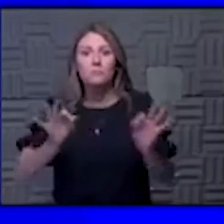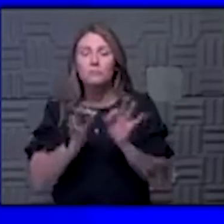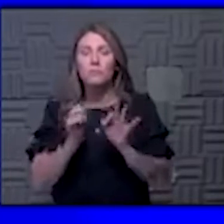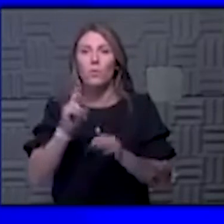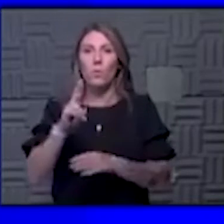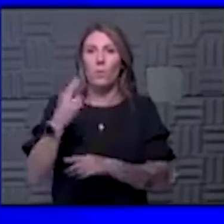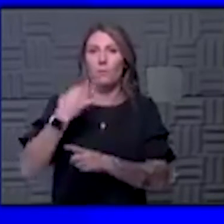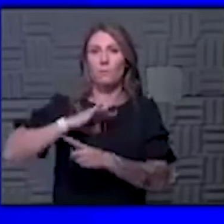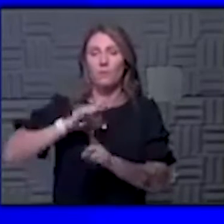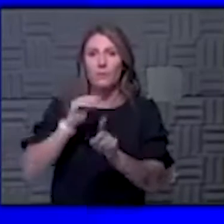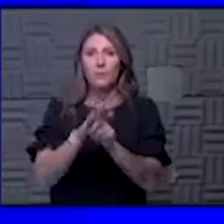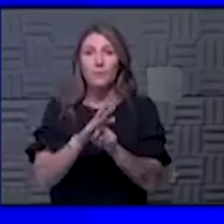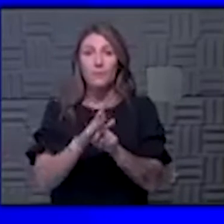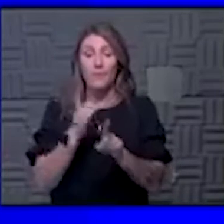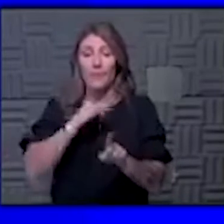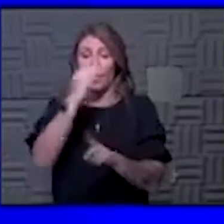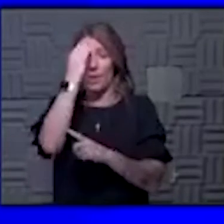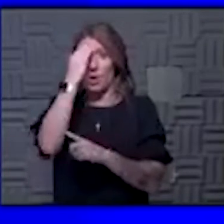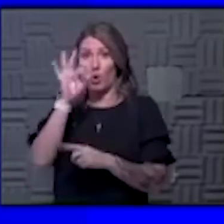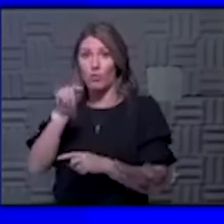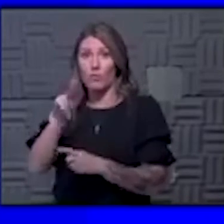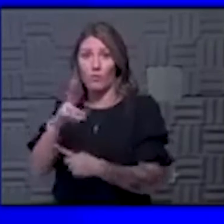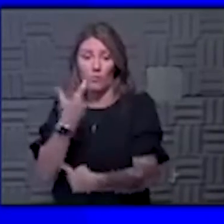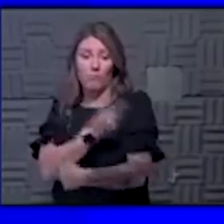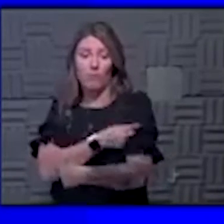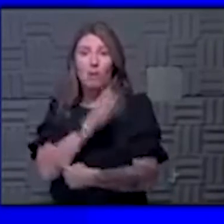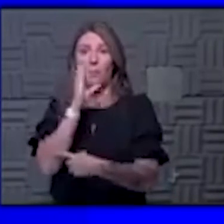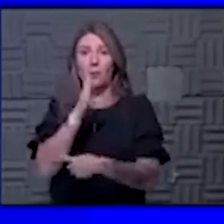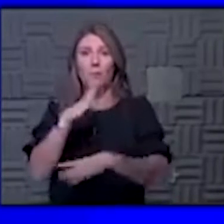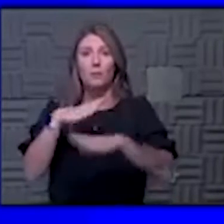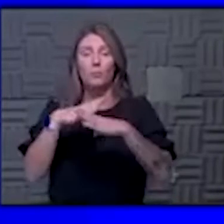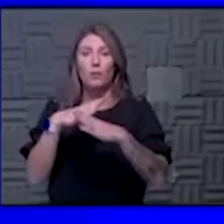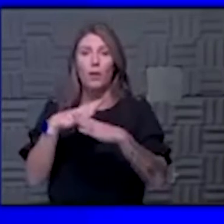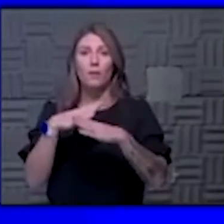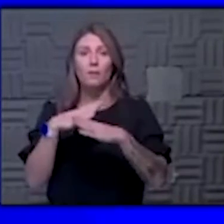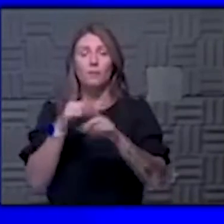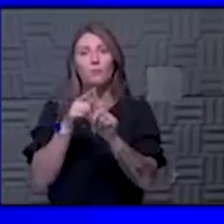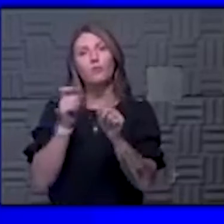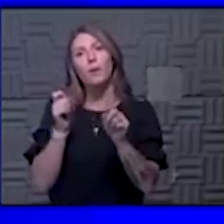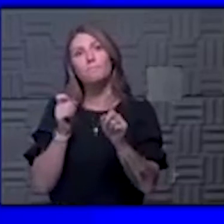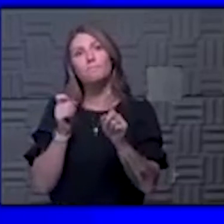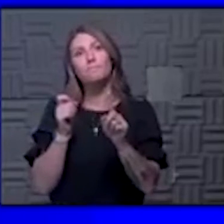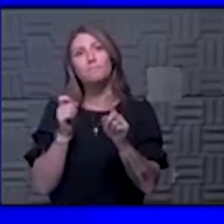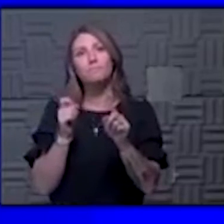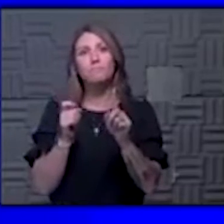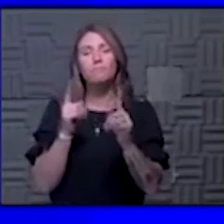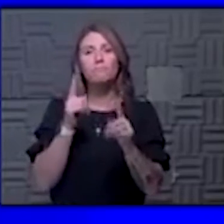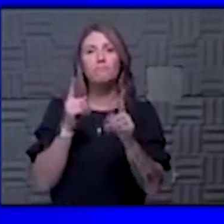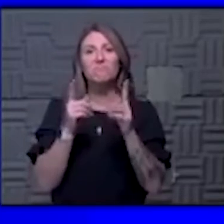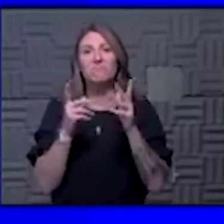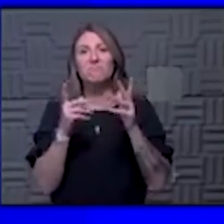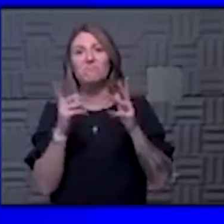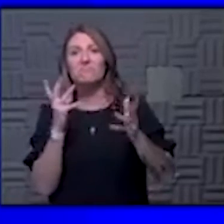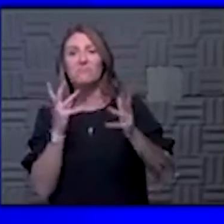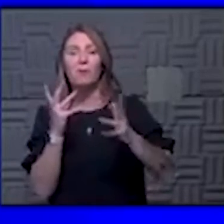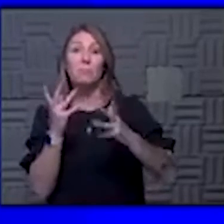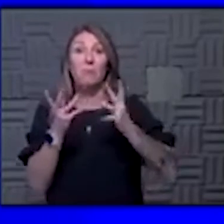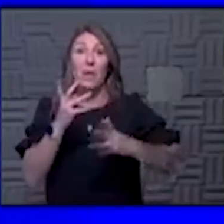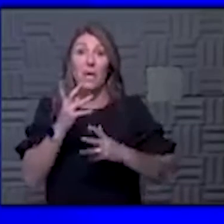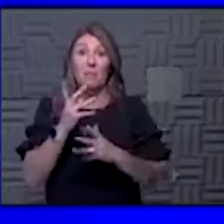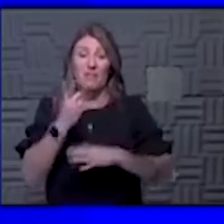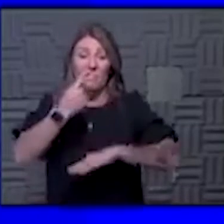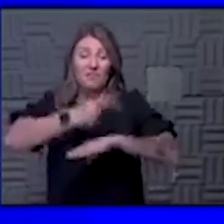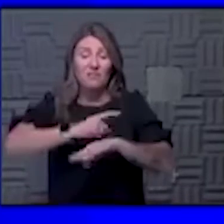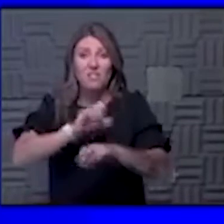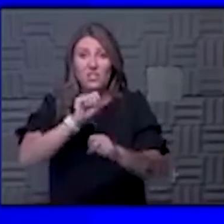effect. We know that the flu vaccine will protect you from missed days at work from influenza and some